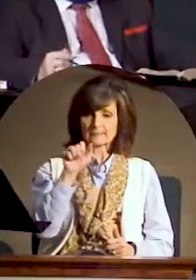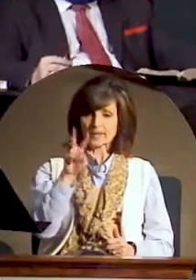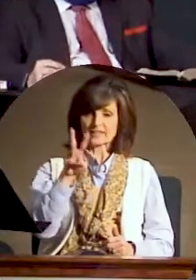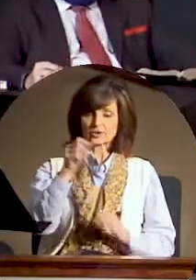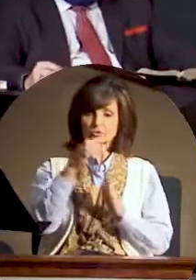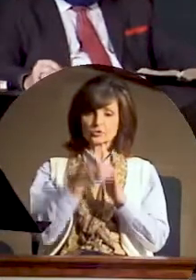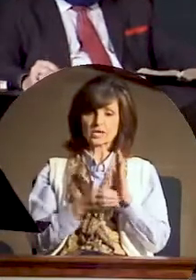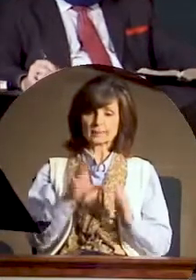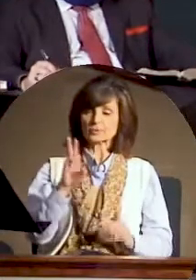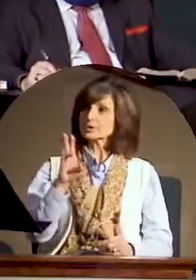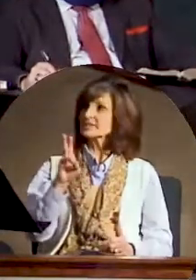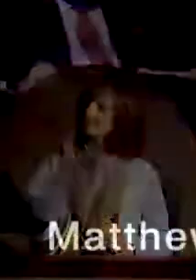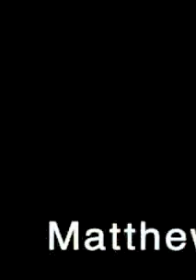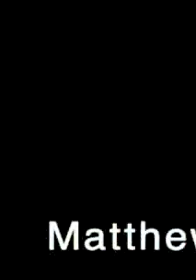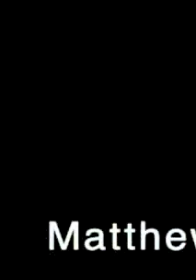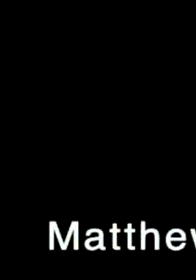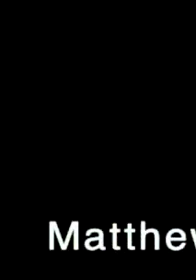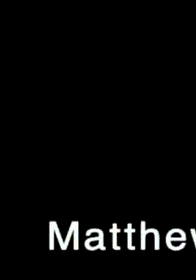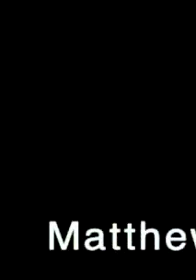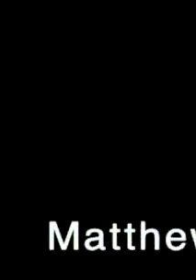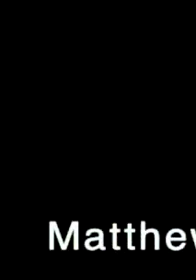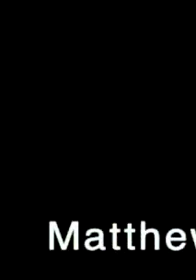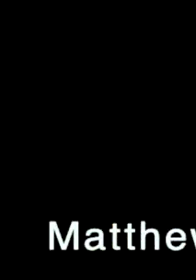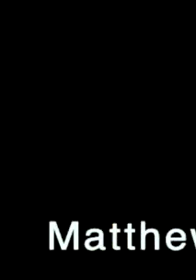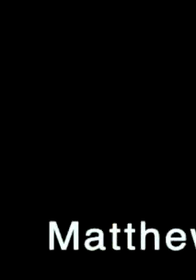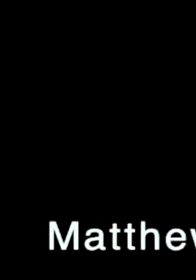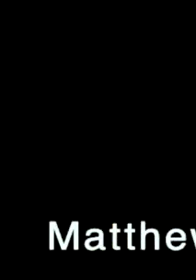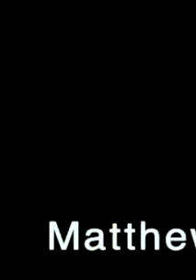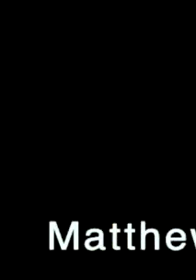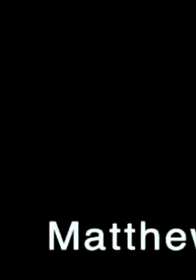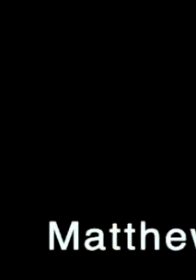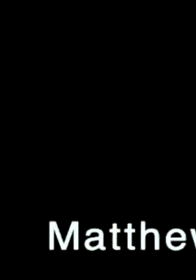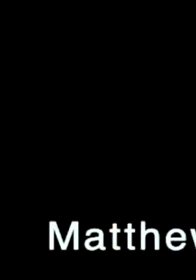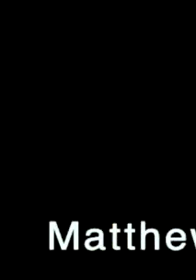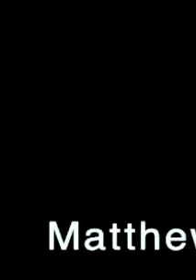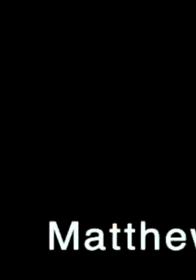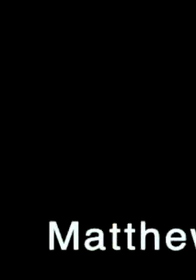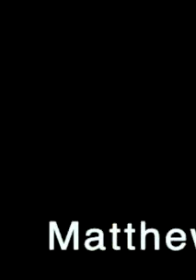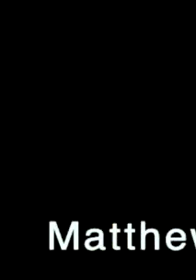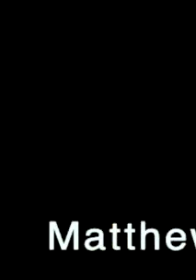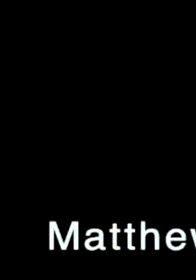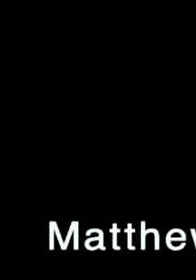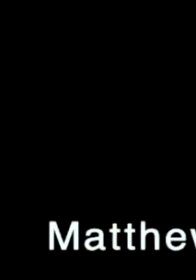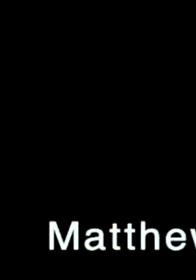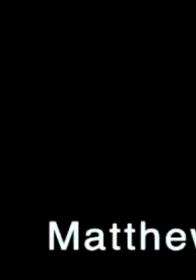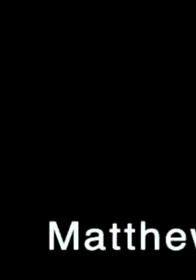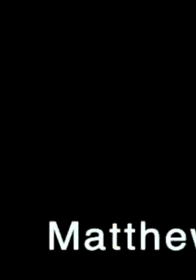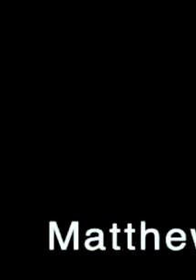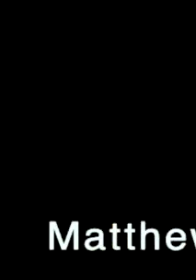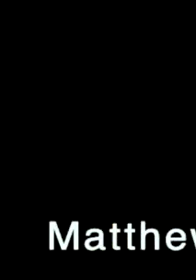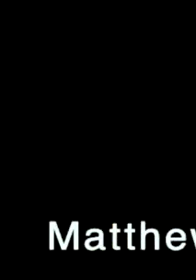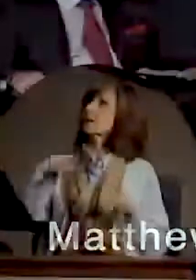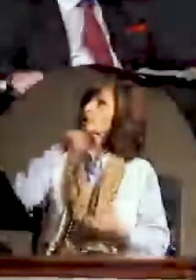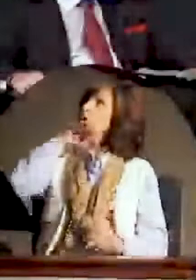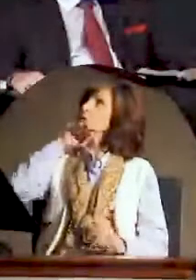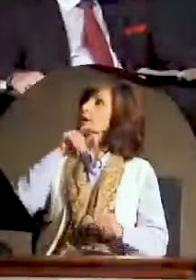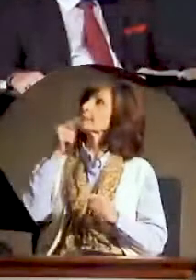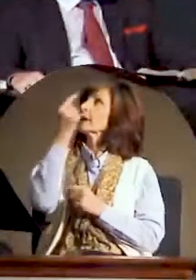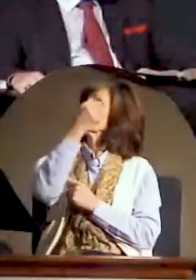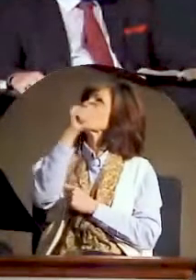7, even so, every good tree bringeth forth what? Good fruit. But a corrupt